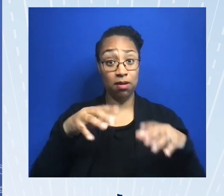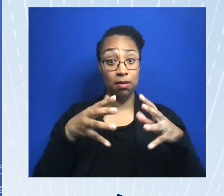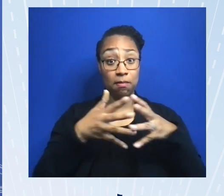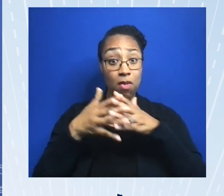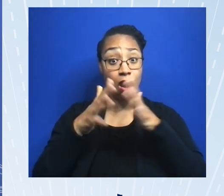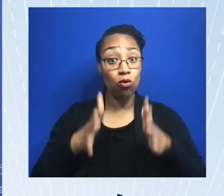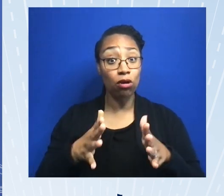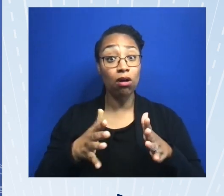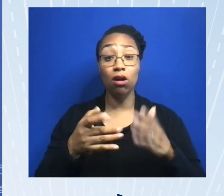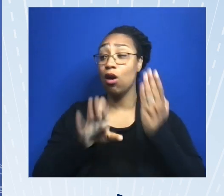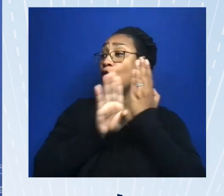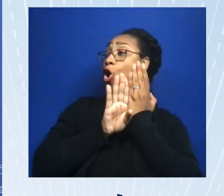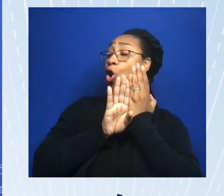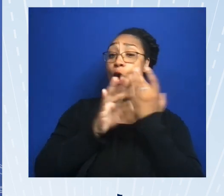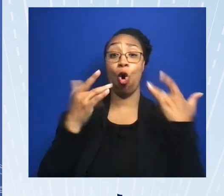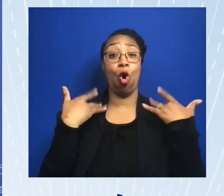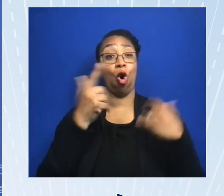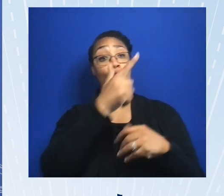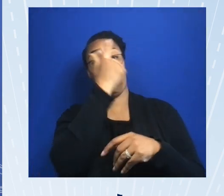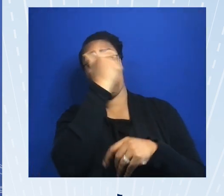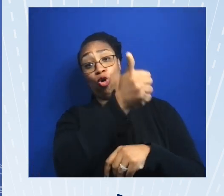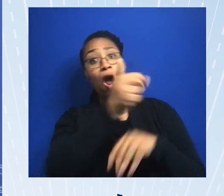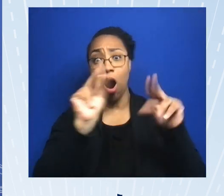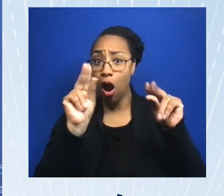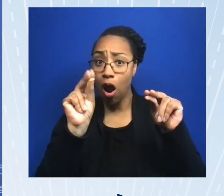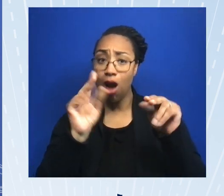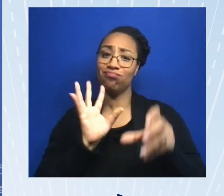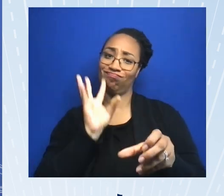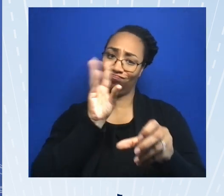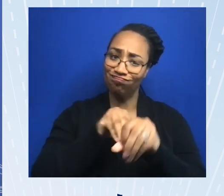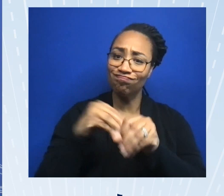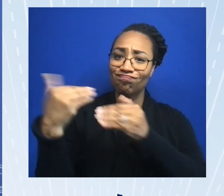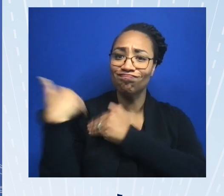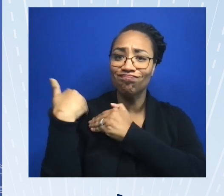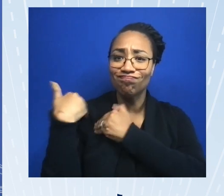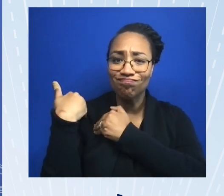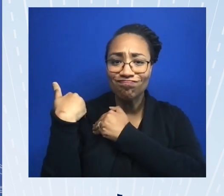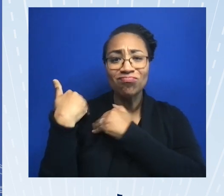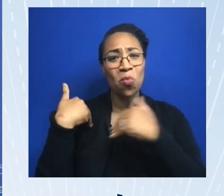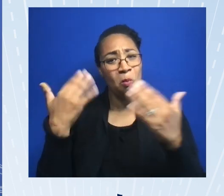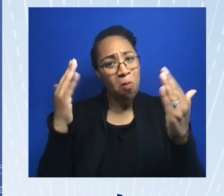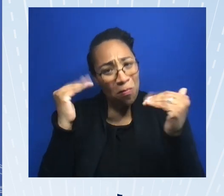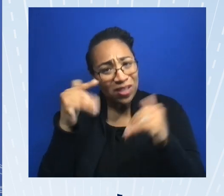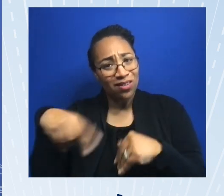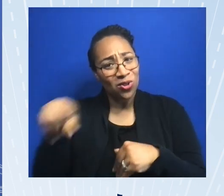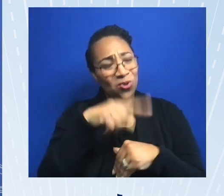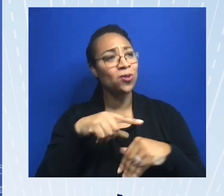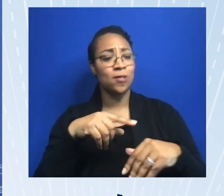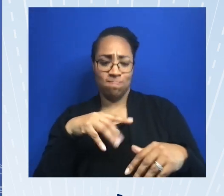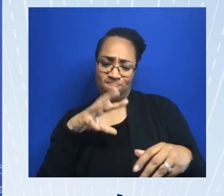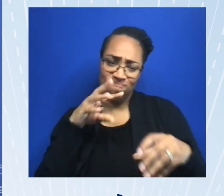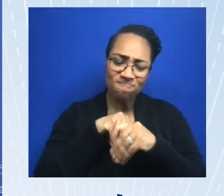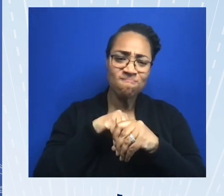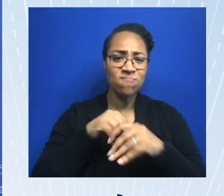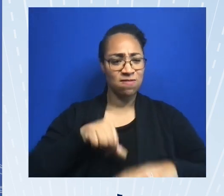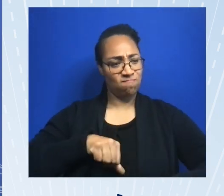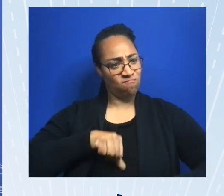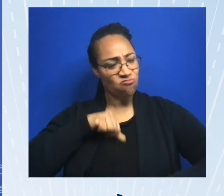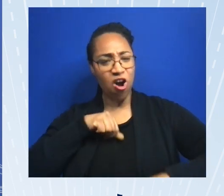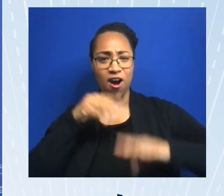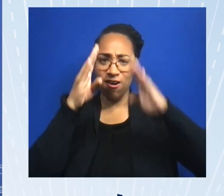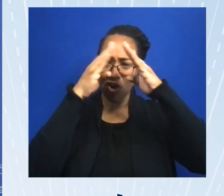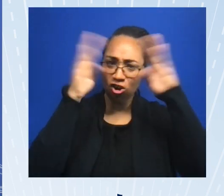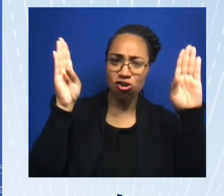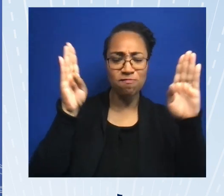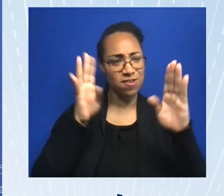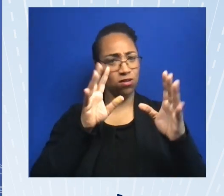can live openly, proudly, and safely in their own communities. It's on all of us to put